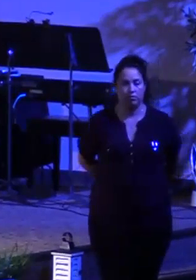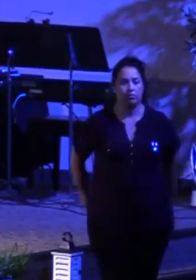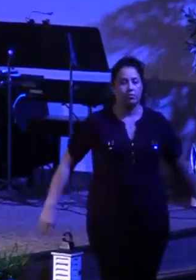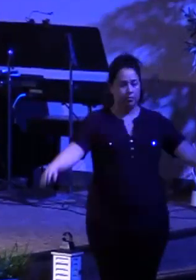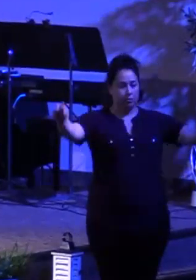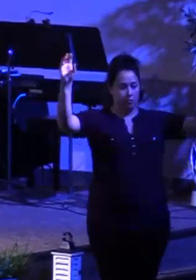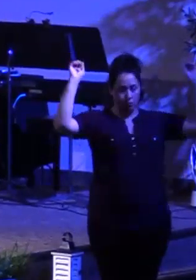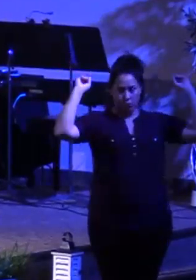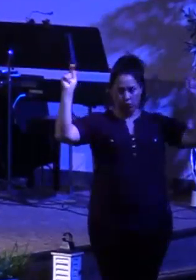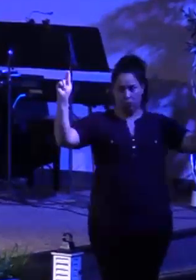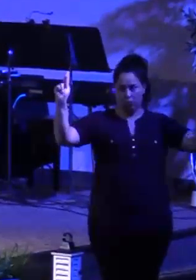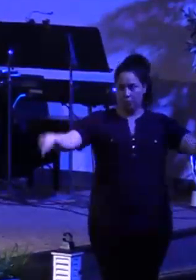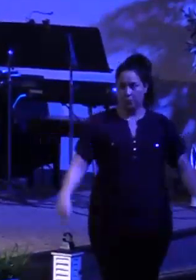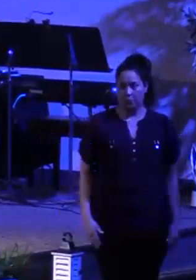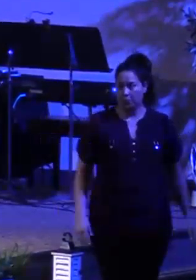All right.